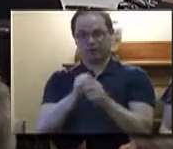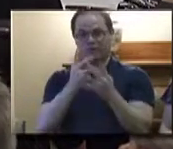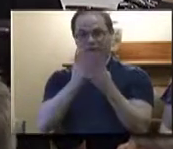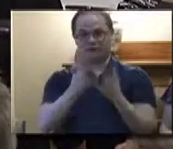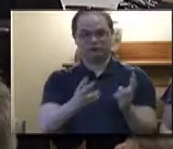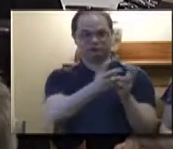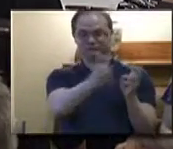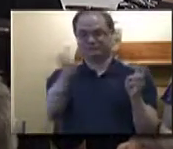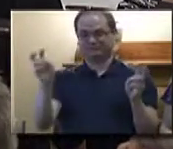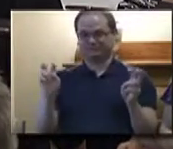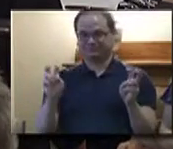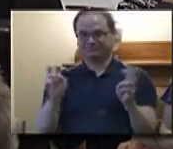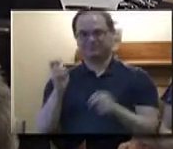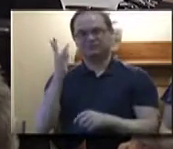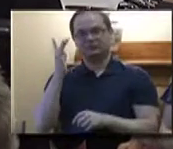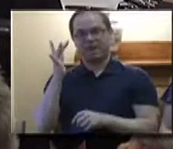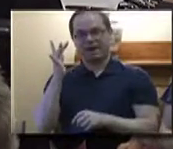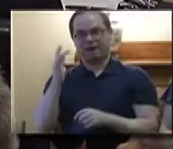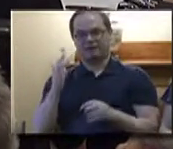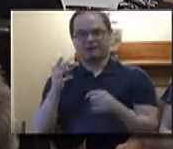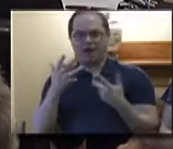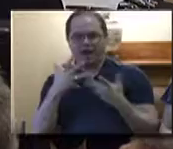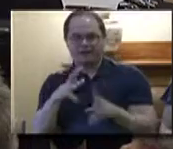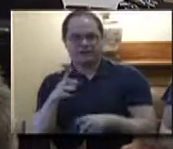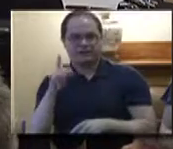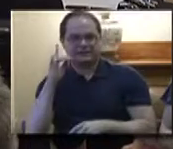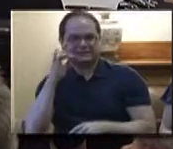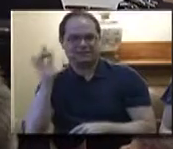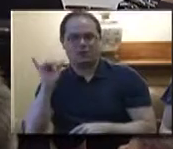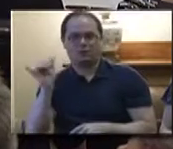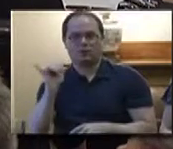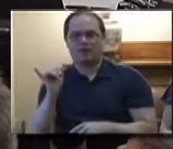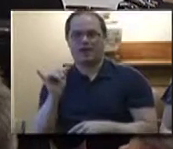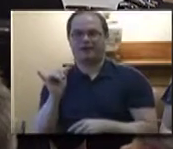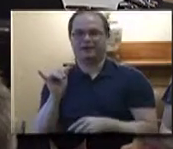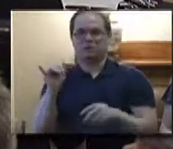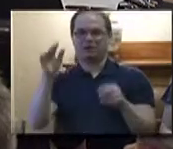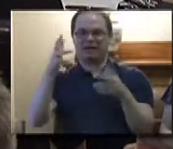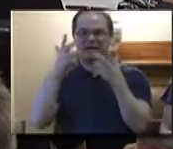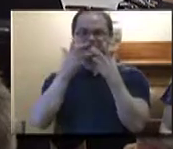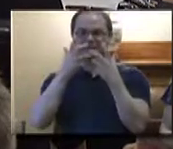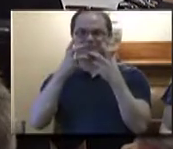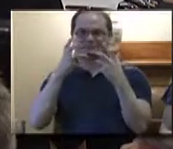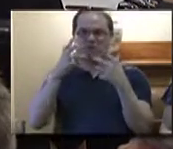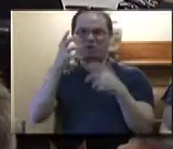inmates because I don't want to make it sound like it's lions and I